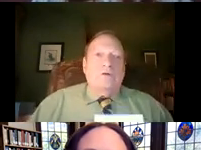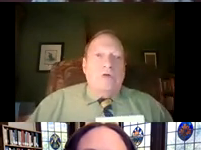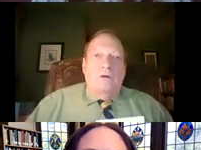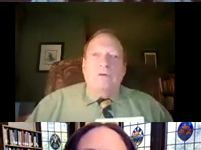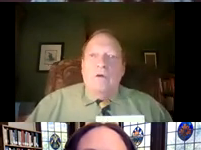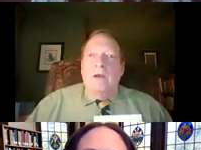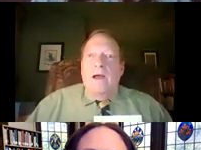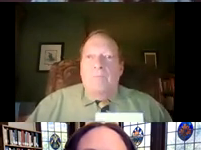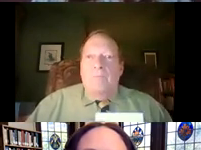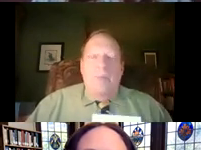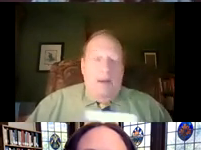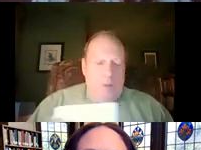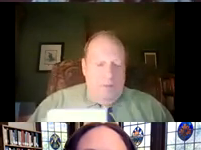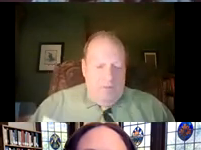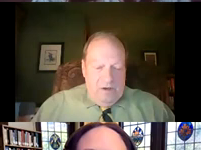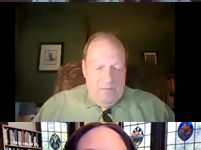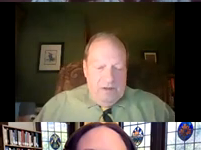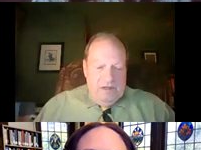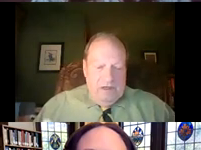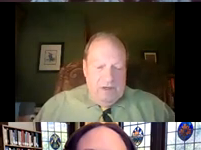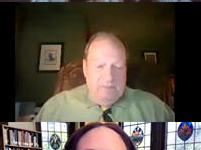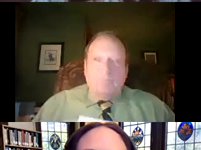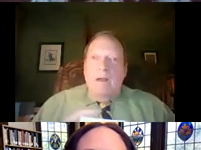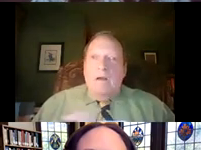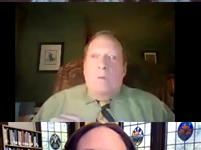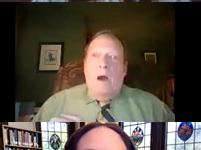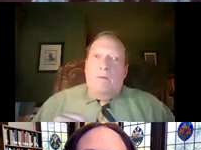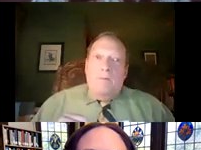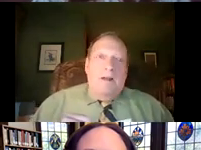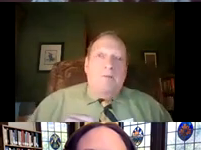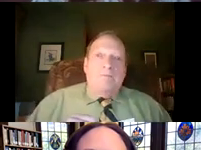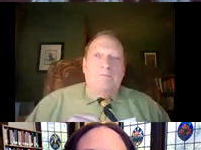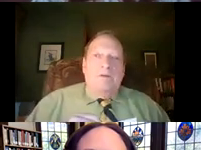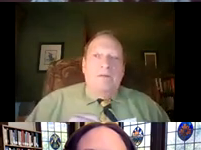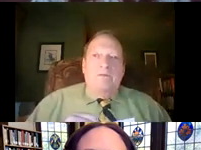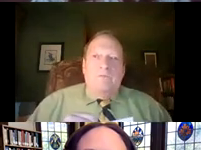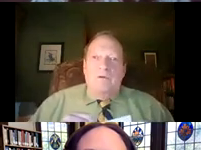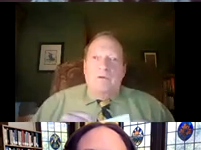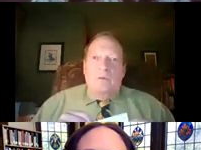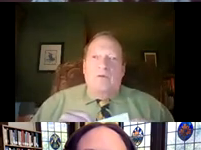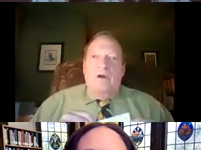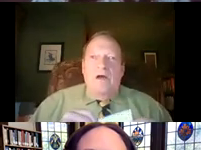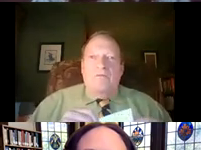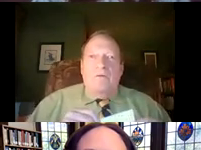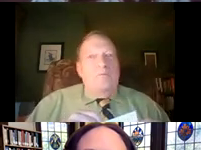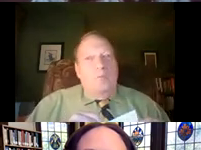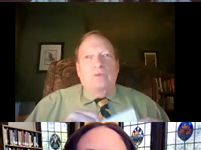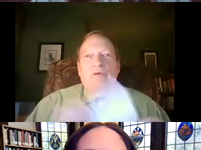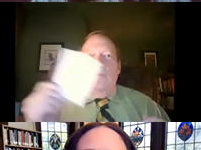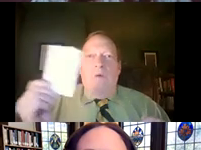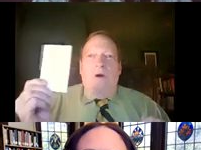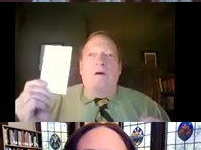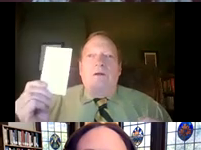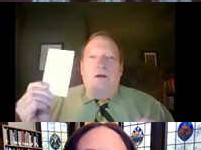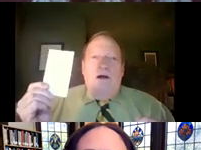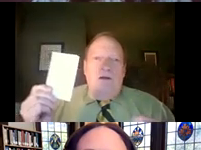the Teachers College turned out both men and women very committed to teaching. Well, but even if you were very comfortable, even worse if